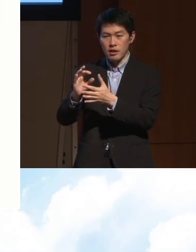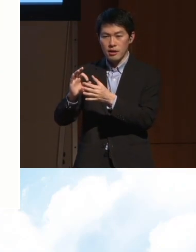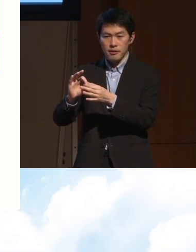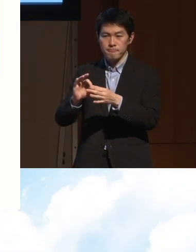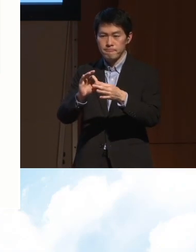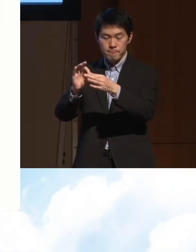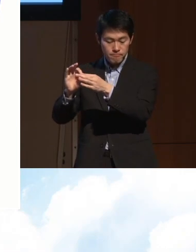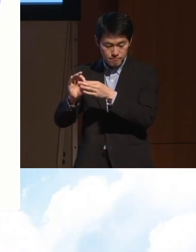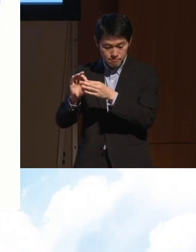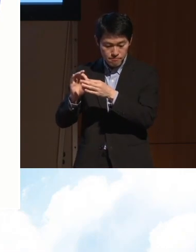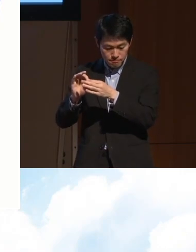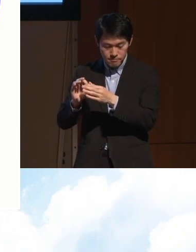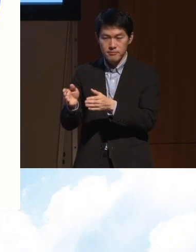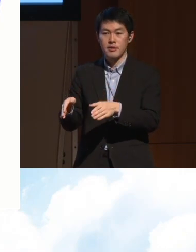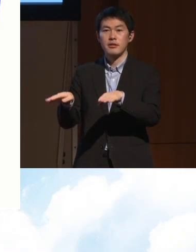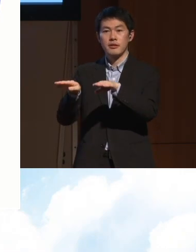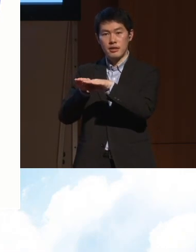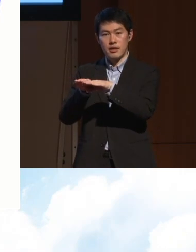Okay.